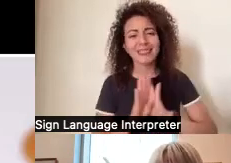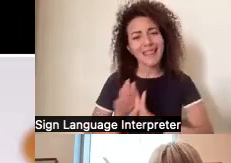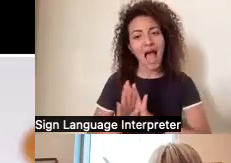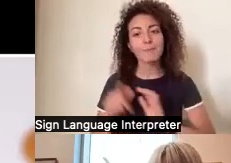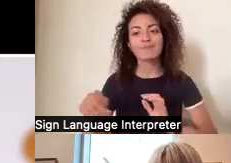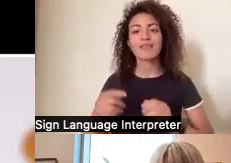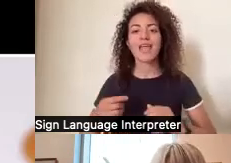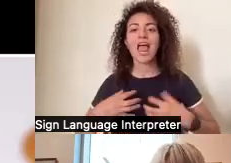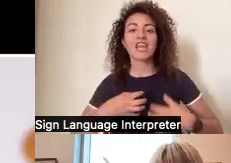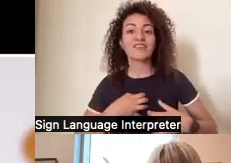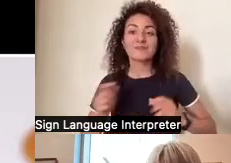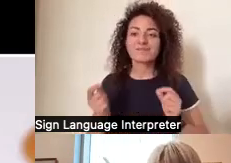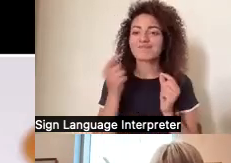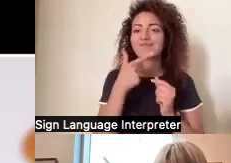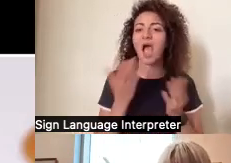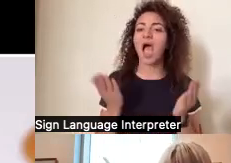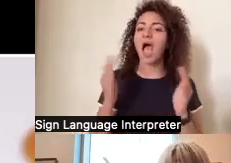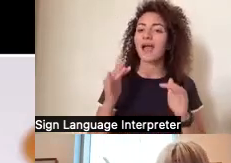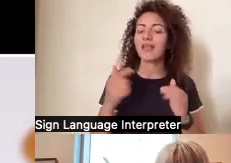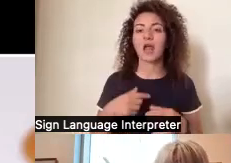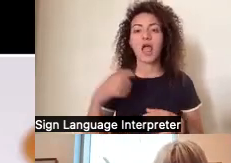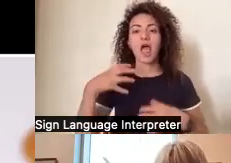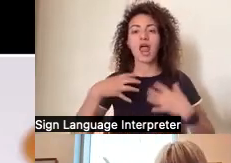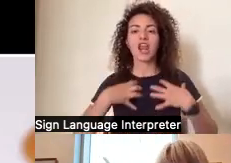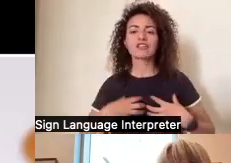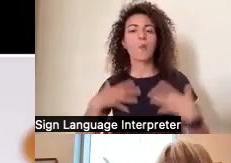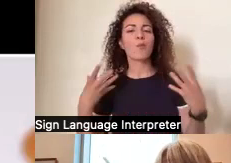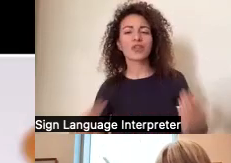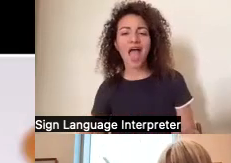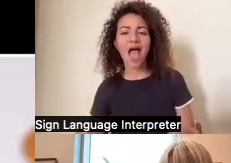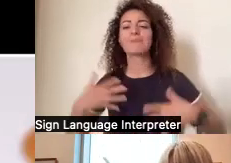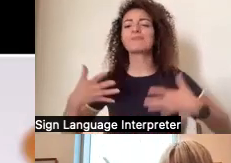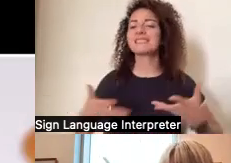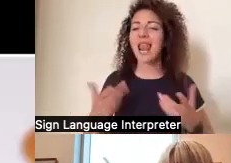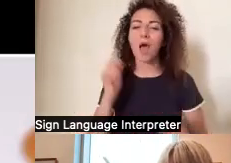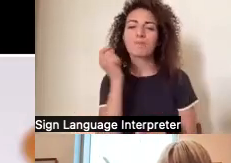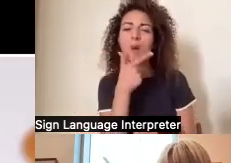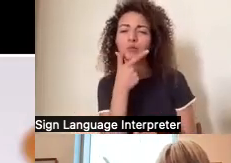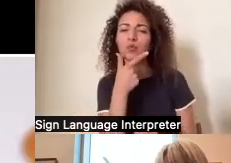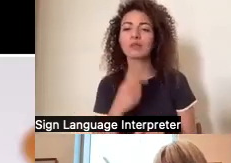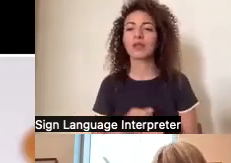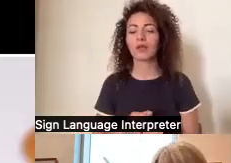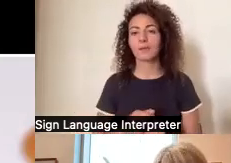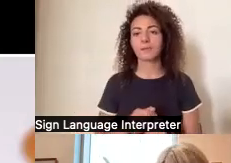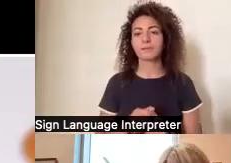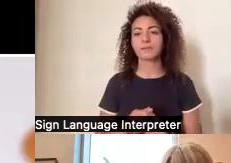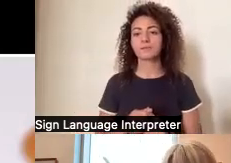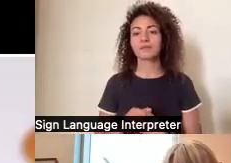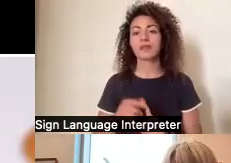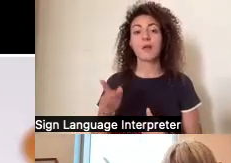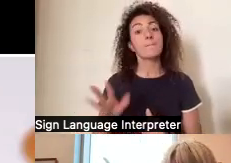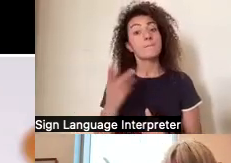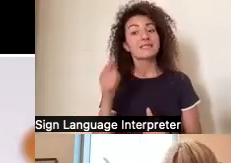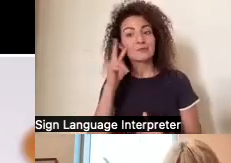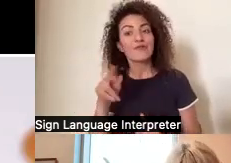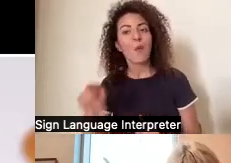confidence, mental well-being, leisure activities, love. They may also be abusive. But